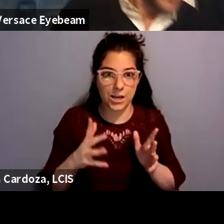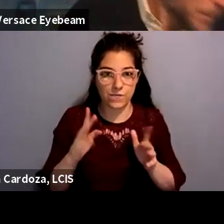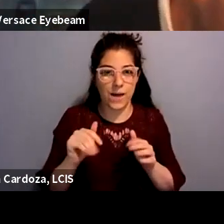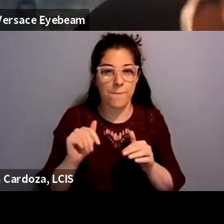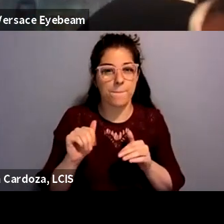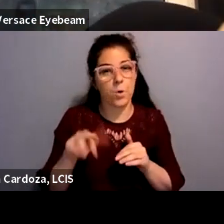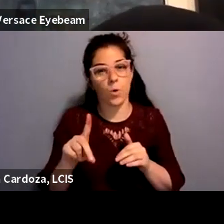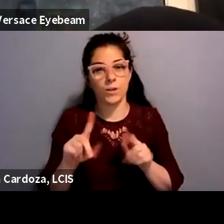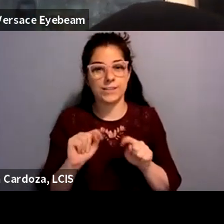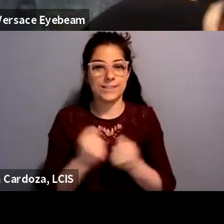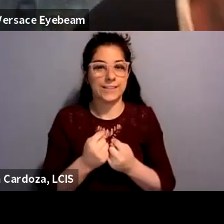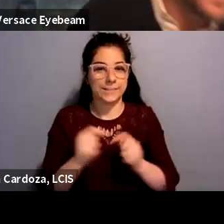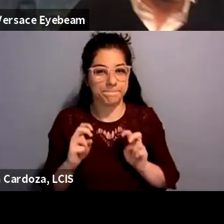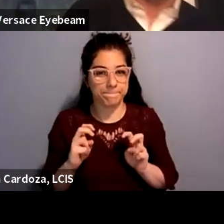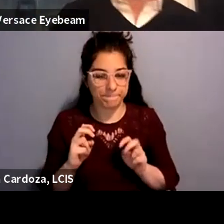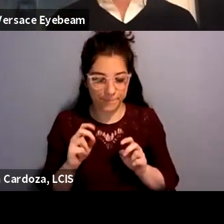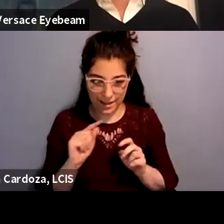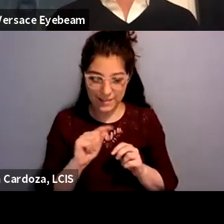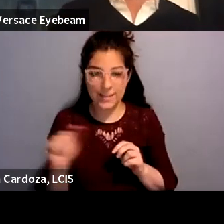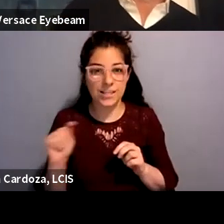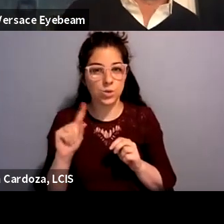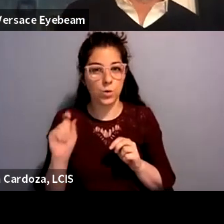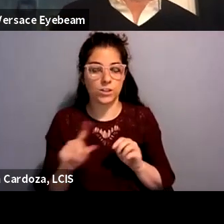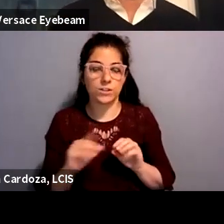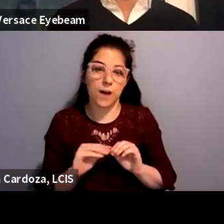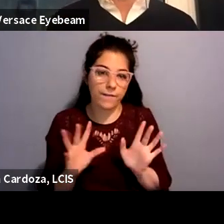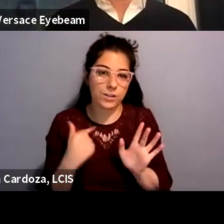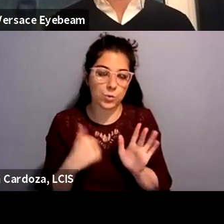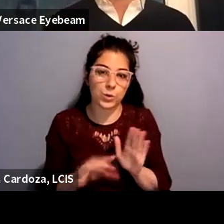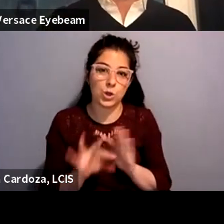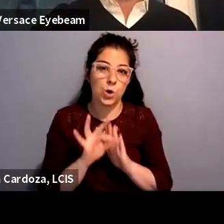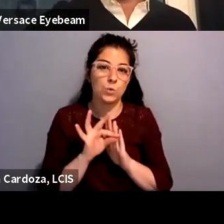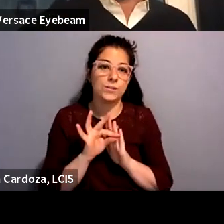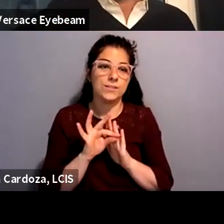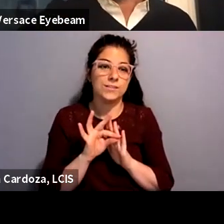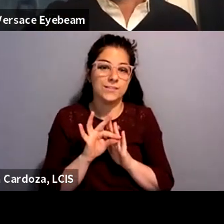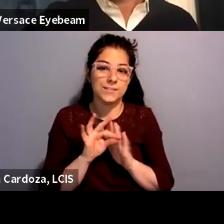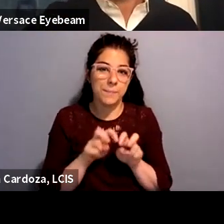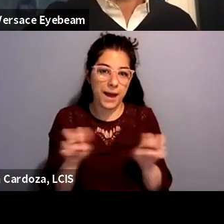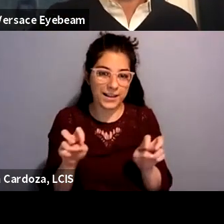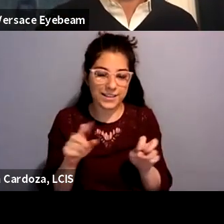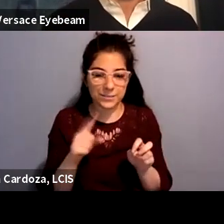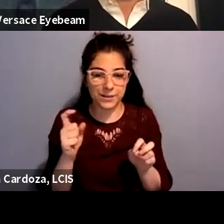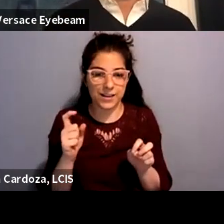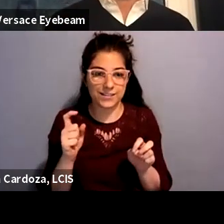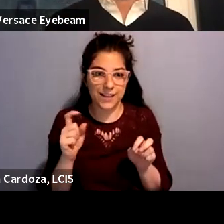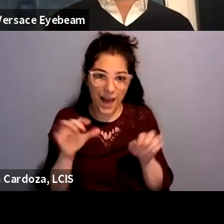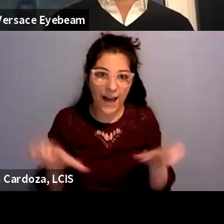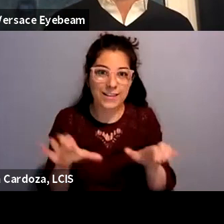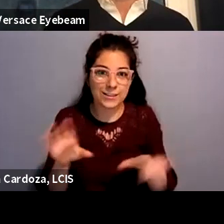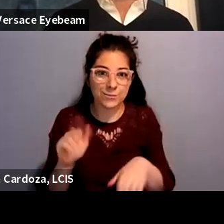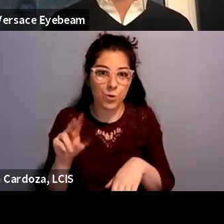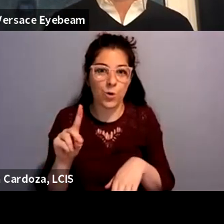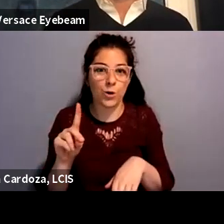team. And these questions, you know, obviously we chose the panelists because there were active boards that